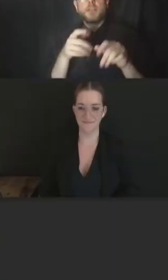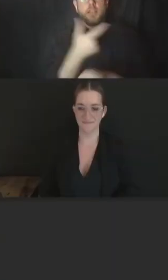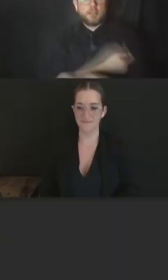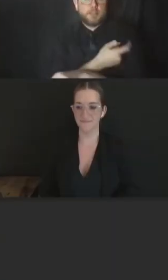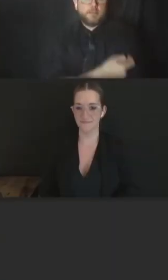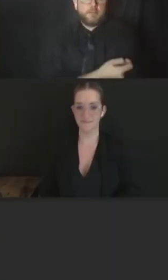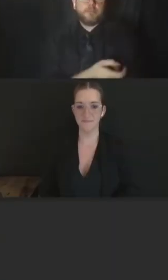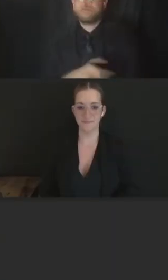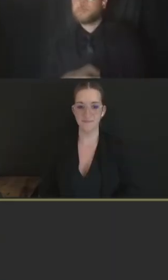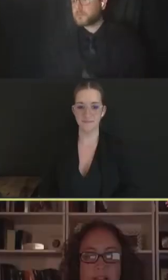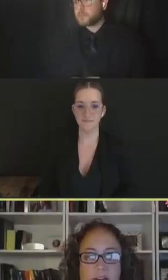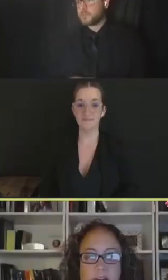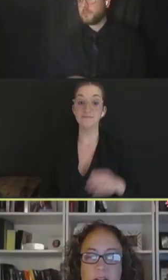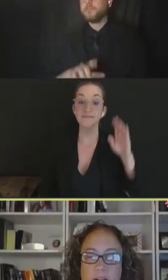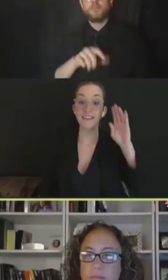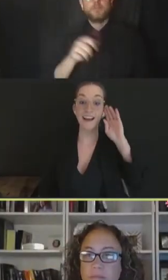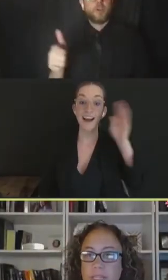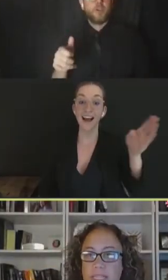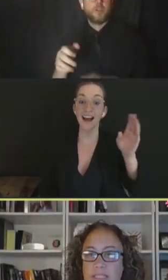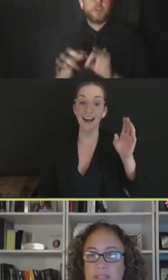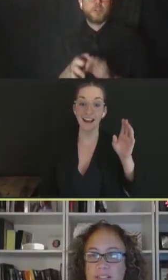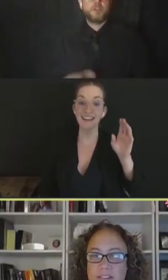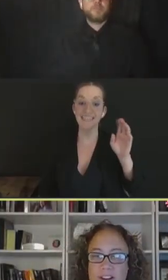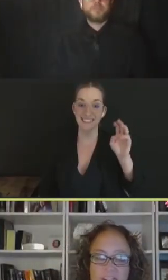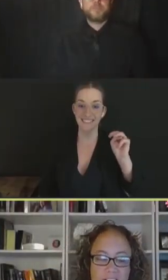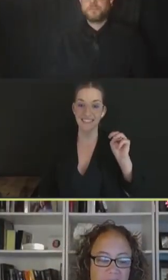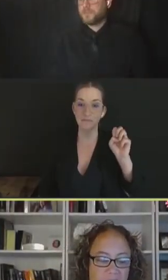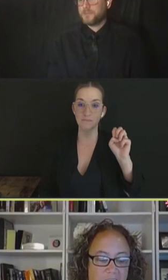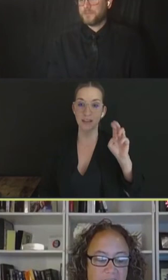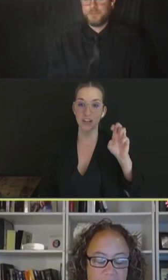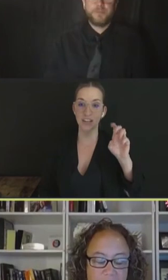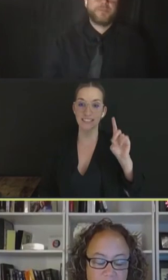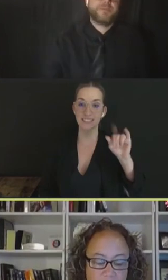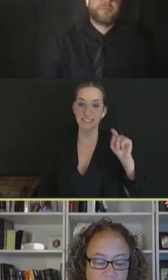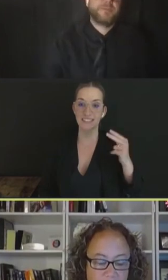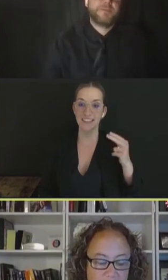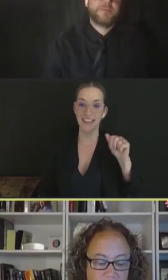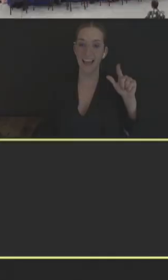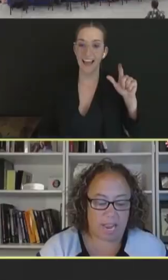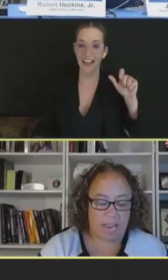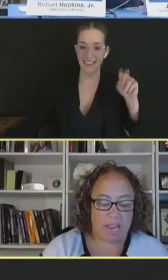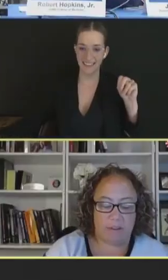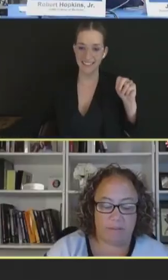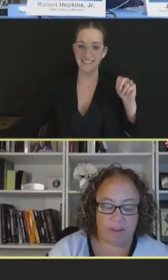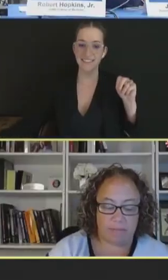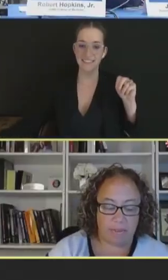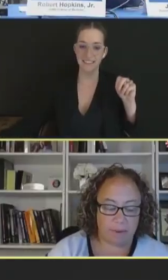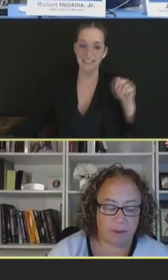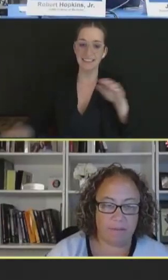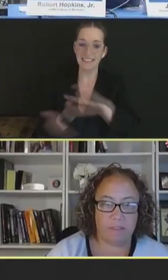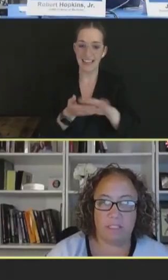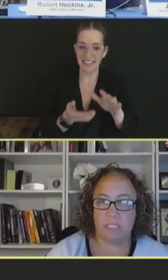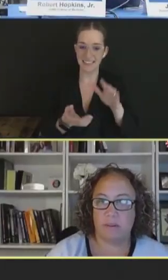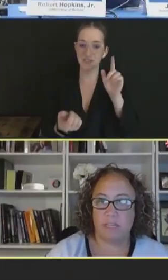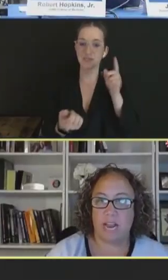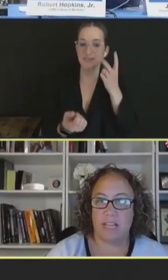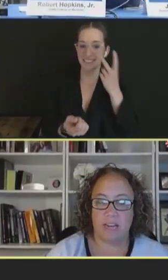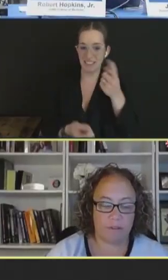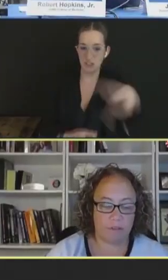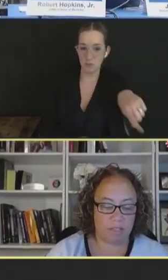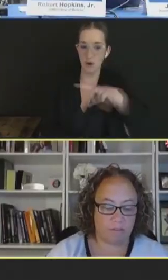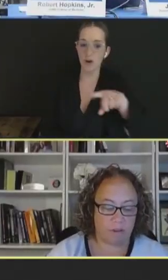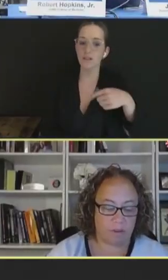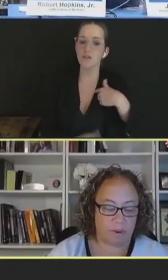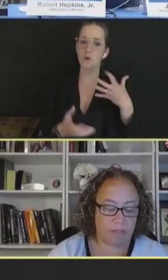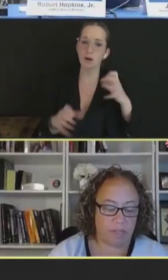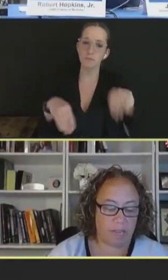Hi, this is Meredith Allen. Nice to see you all. We also provided a written update, but I just wanted to highlight a few